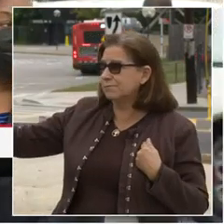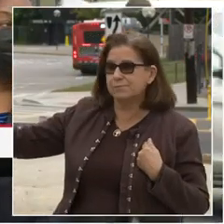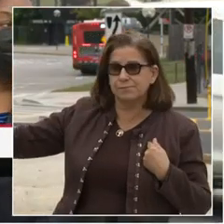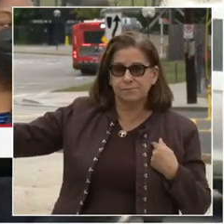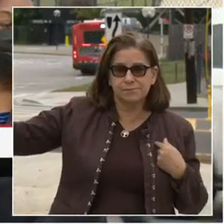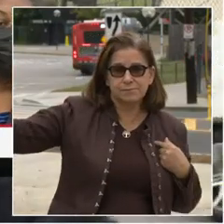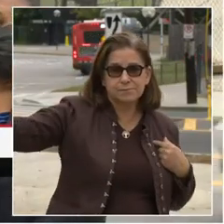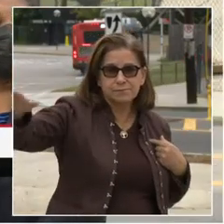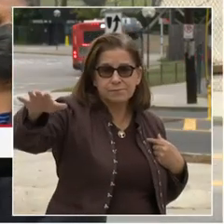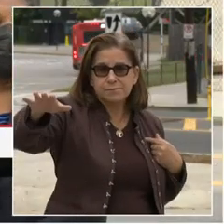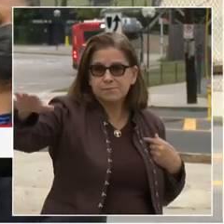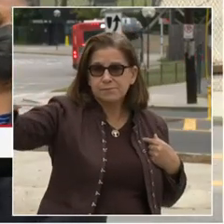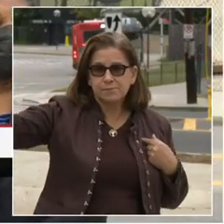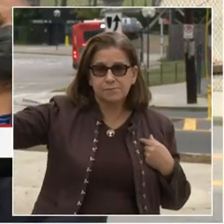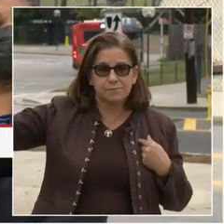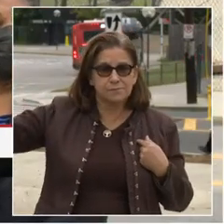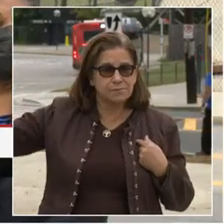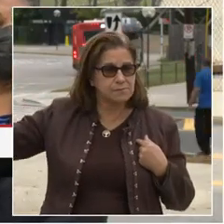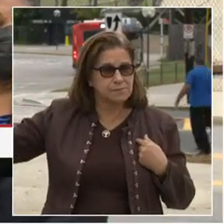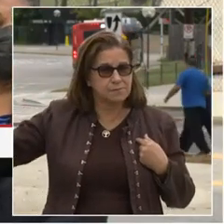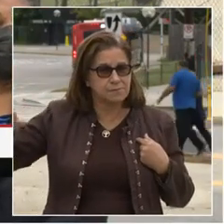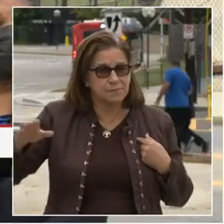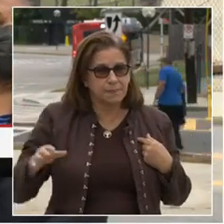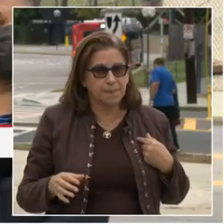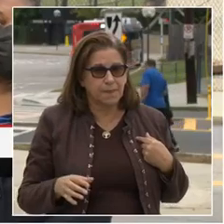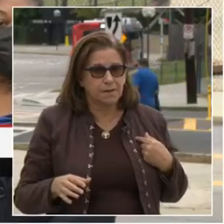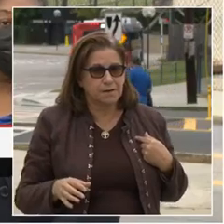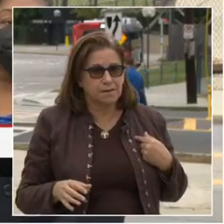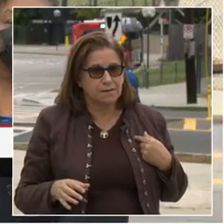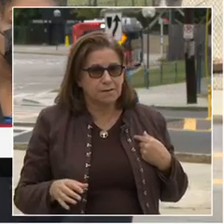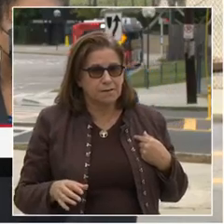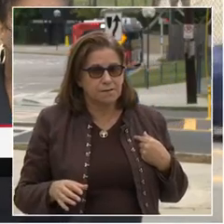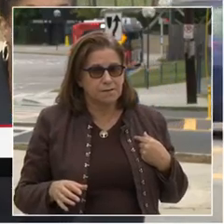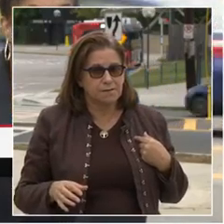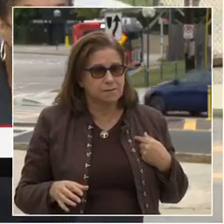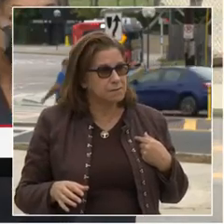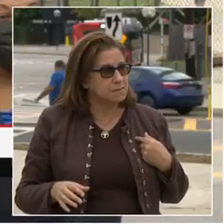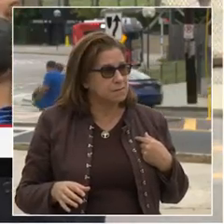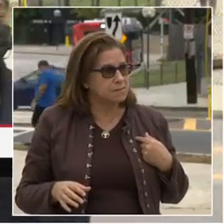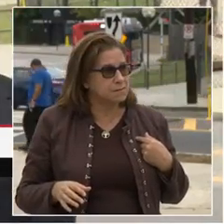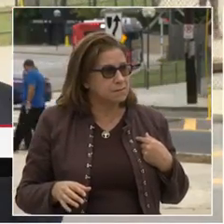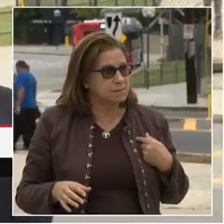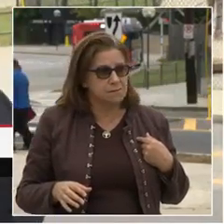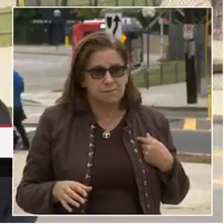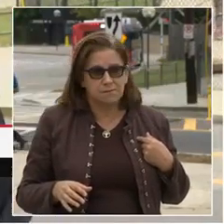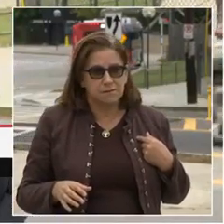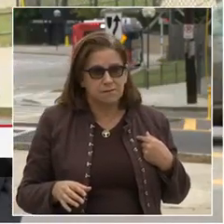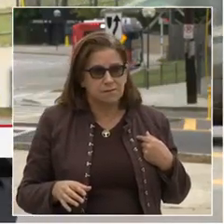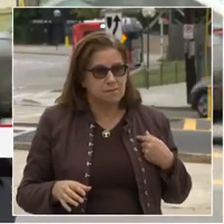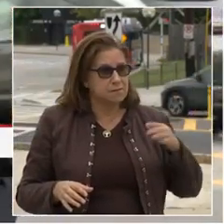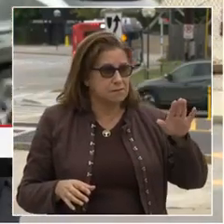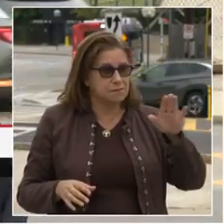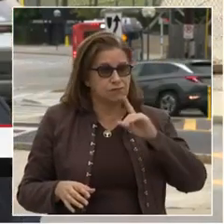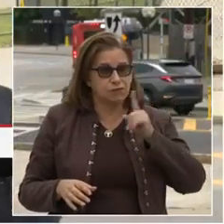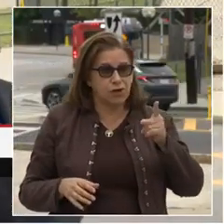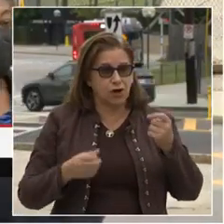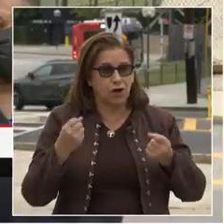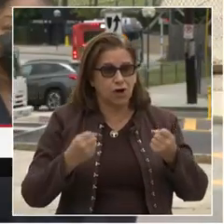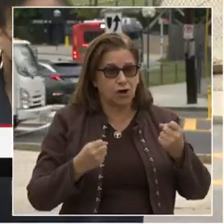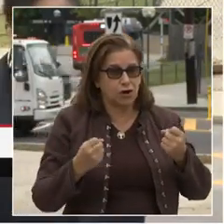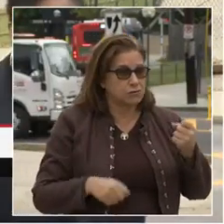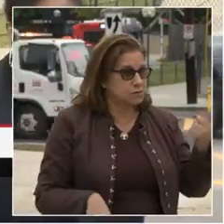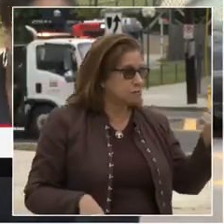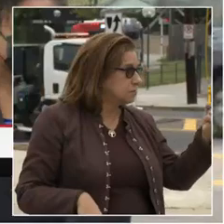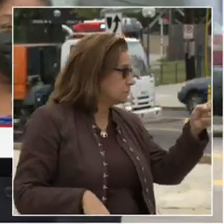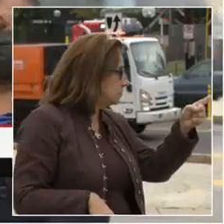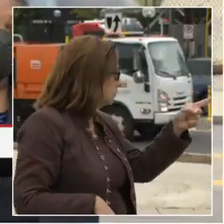We really don't want that on Sheriff Road. The narrowing creates. Why? Because the cars speed and the way you guys drew the parking